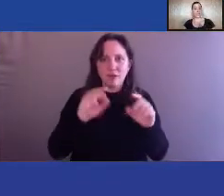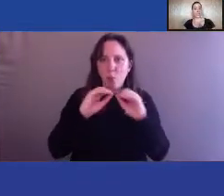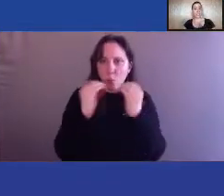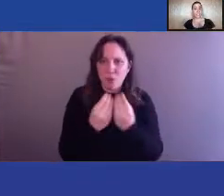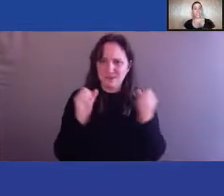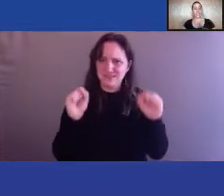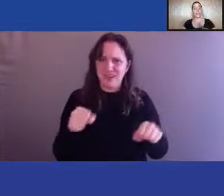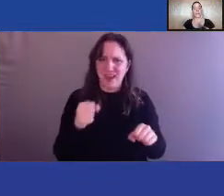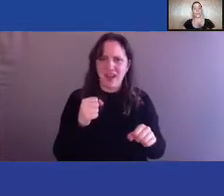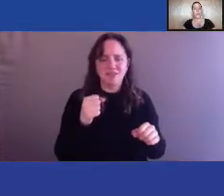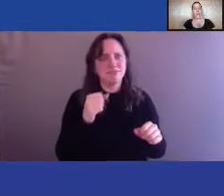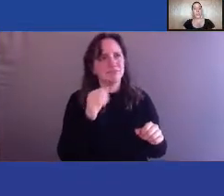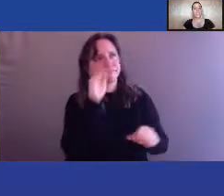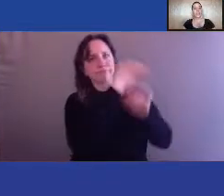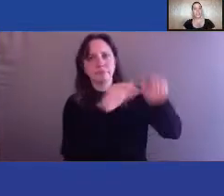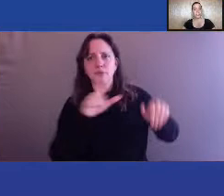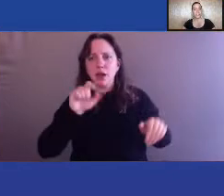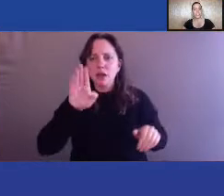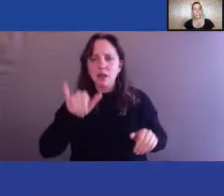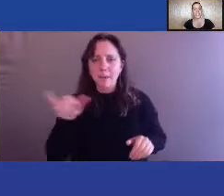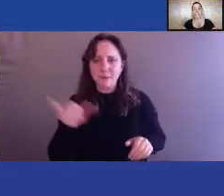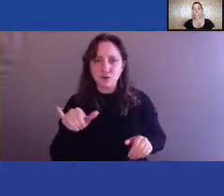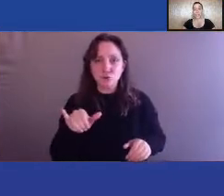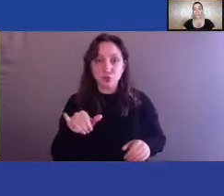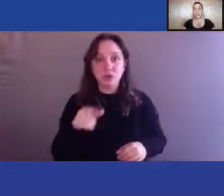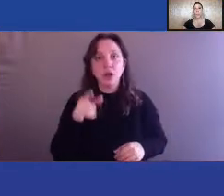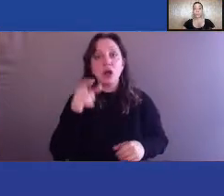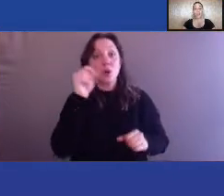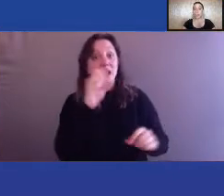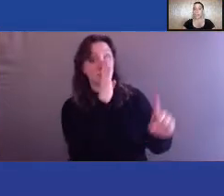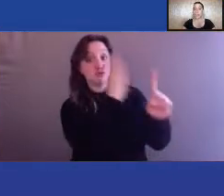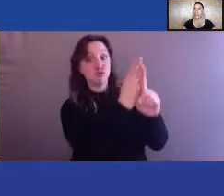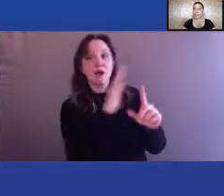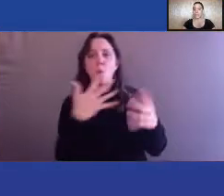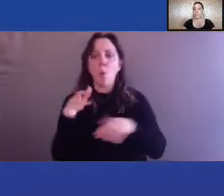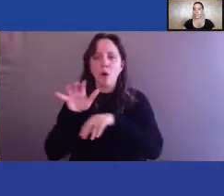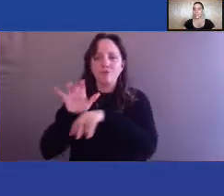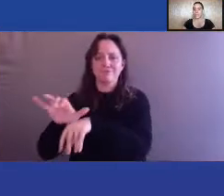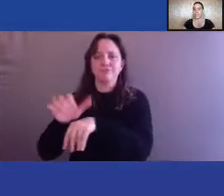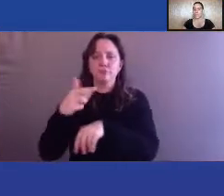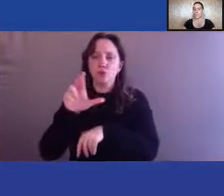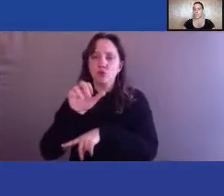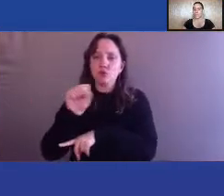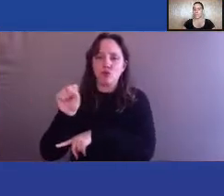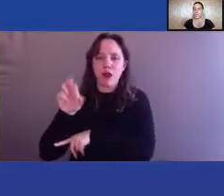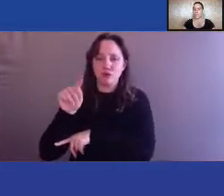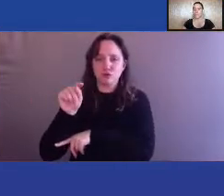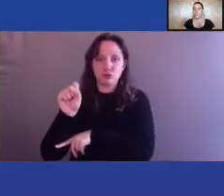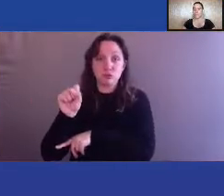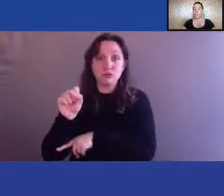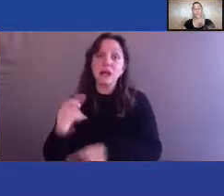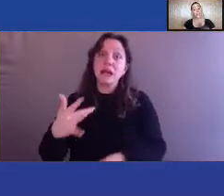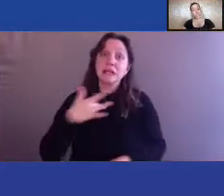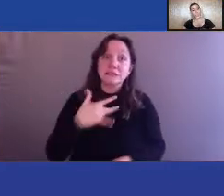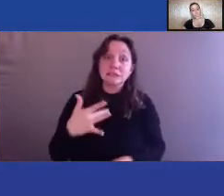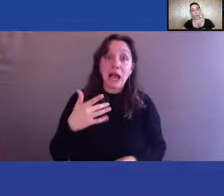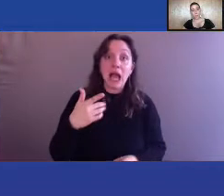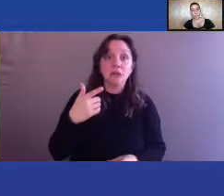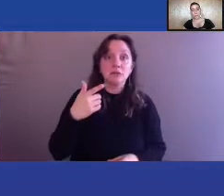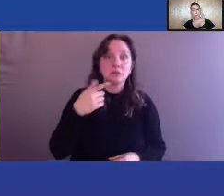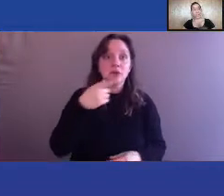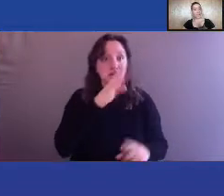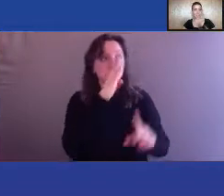with legislators who have the power to influence, enact, or block specific legislation.